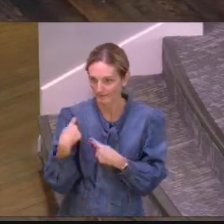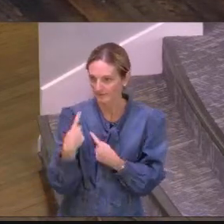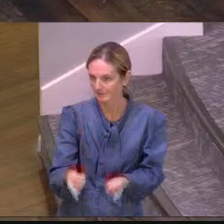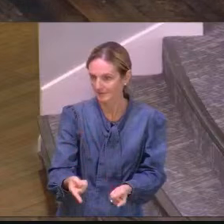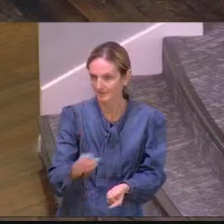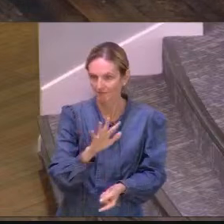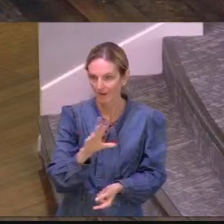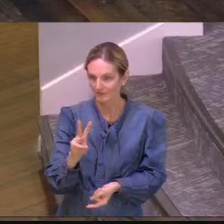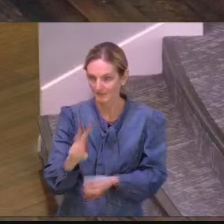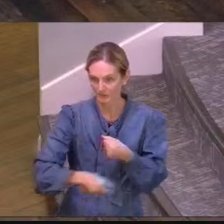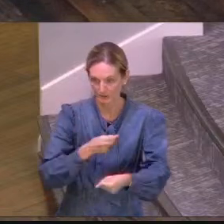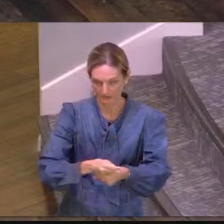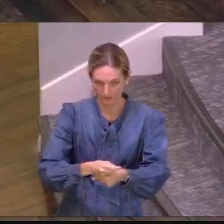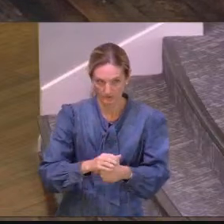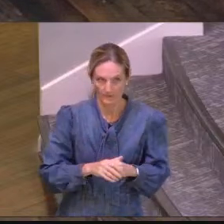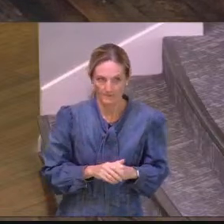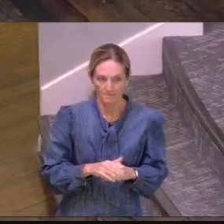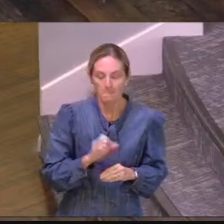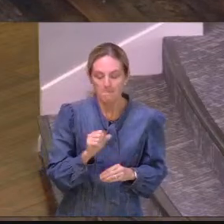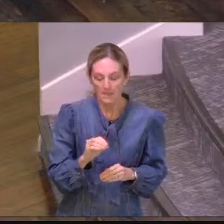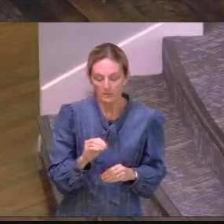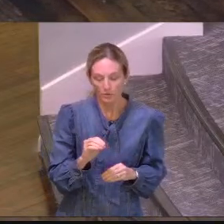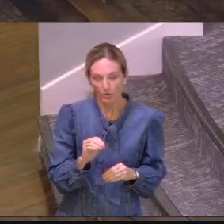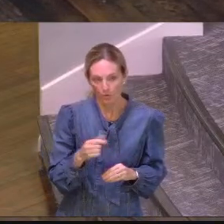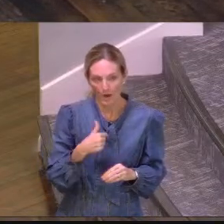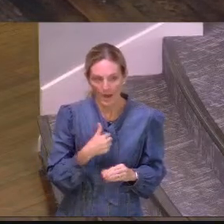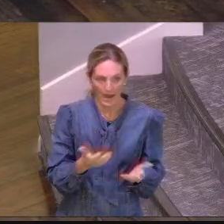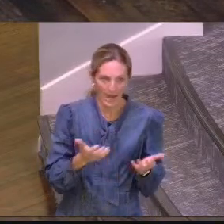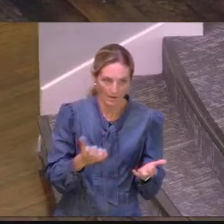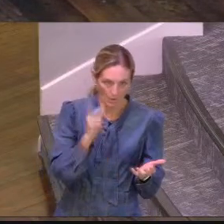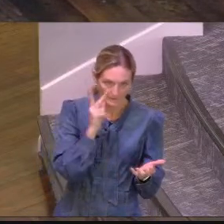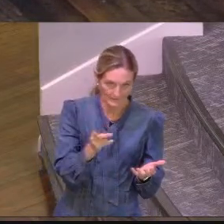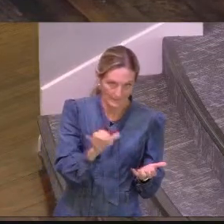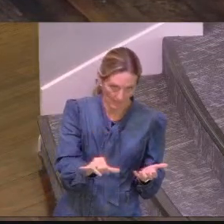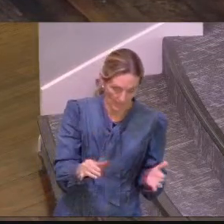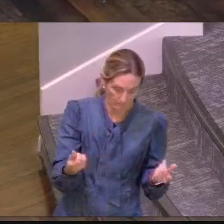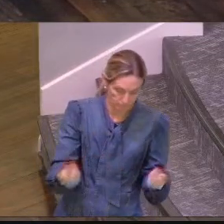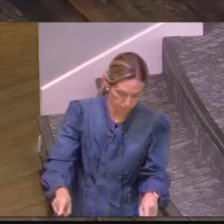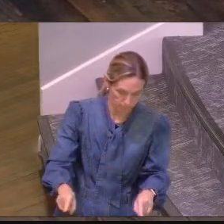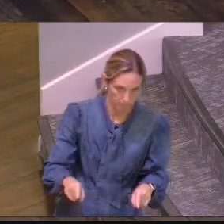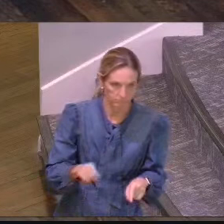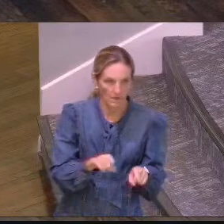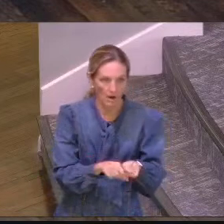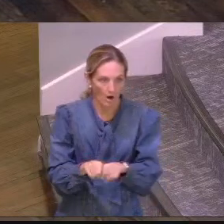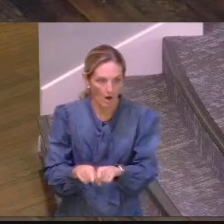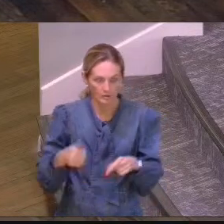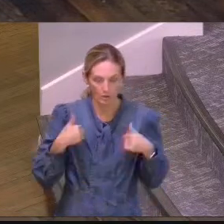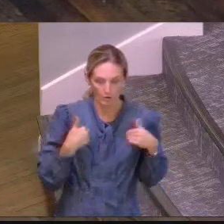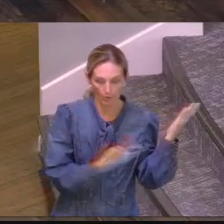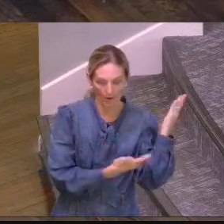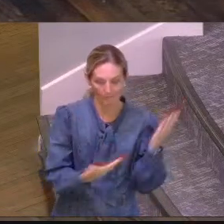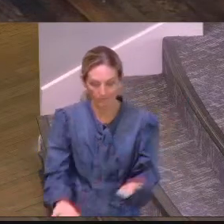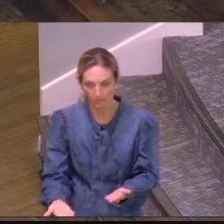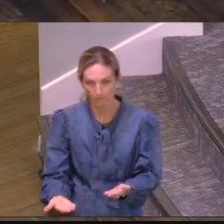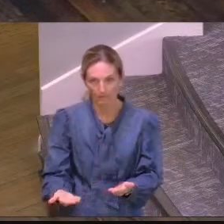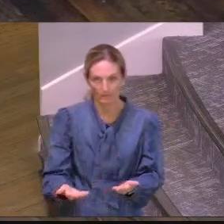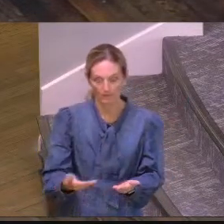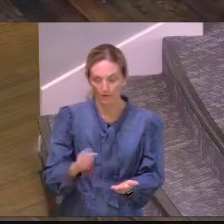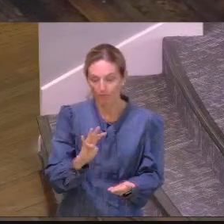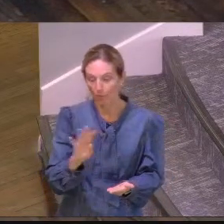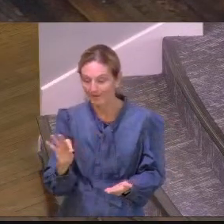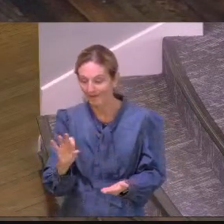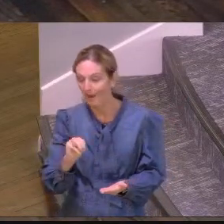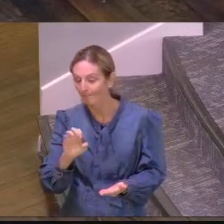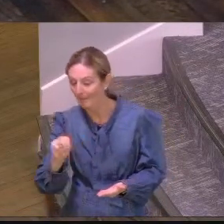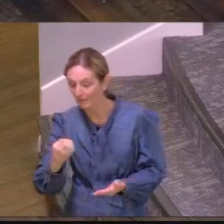years. So I'd like to see you do that. Also, you're carrying over $49 million.